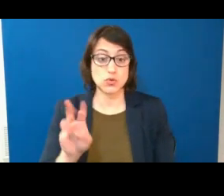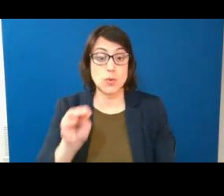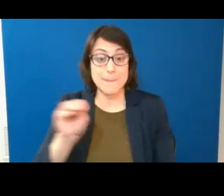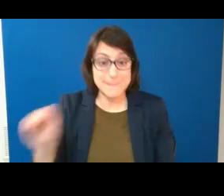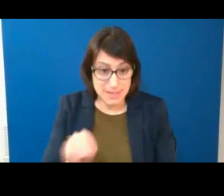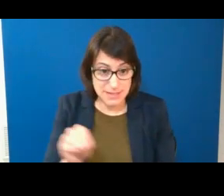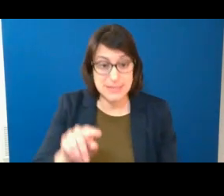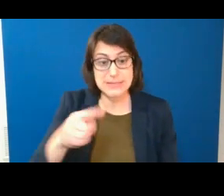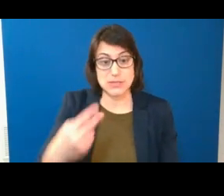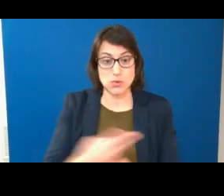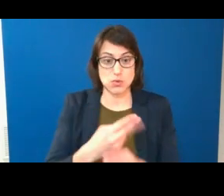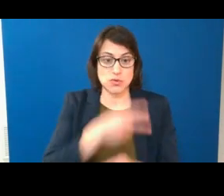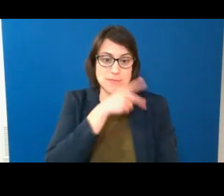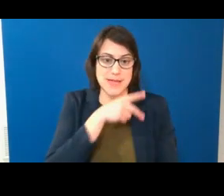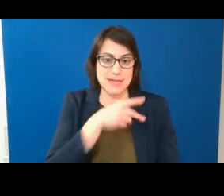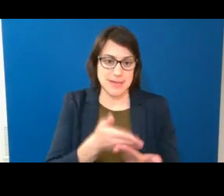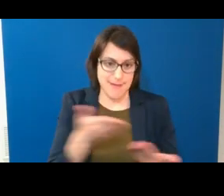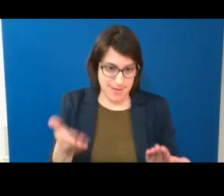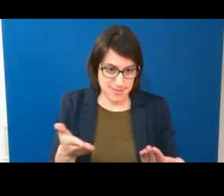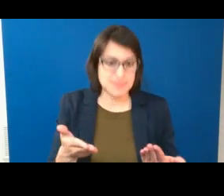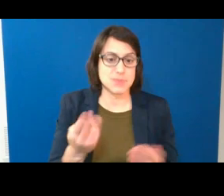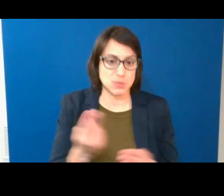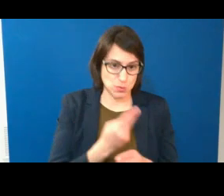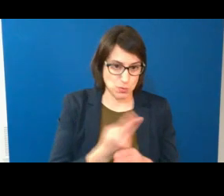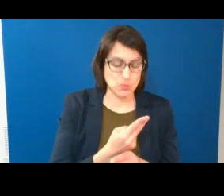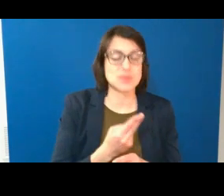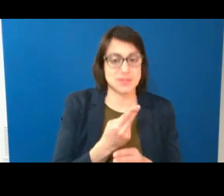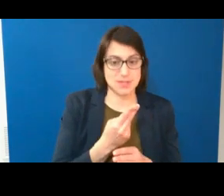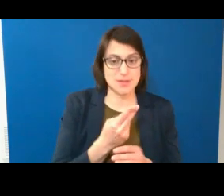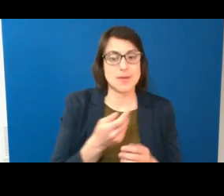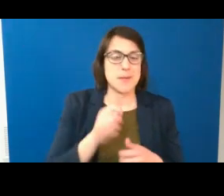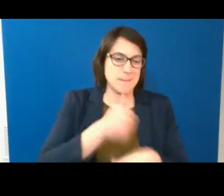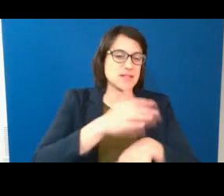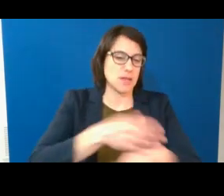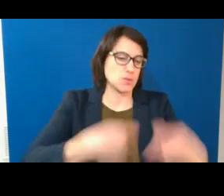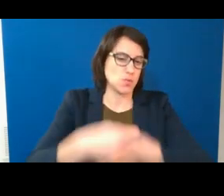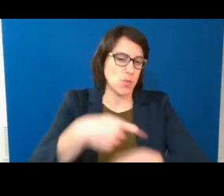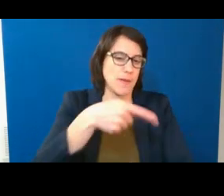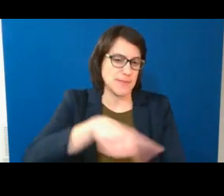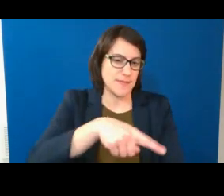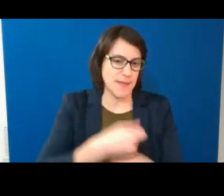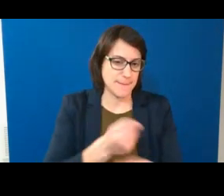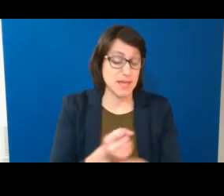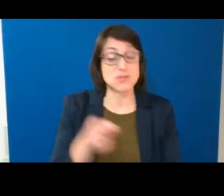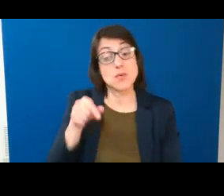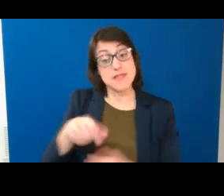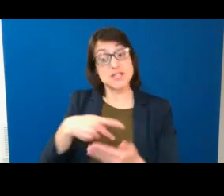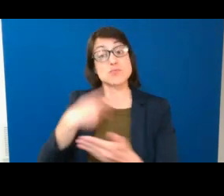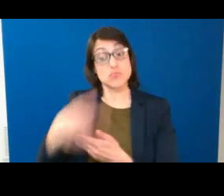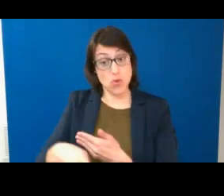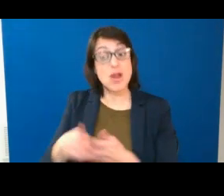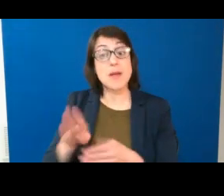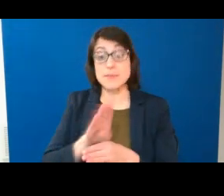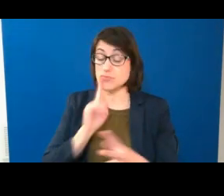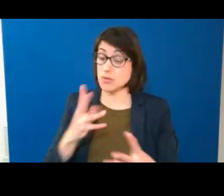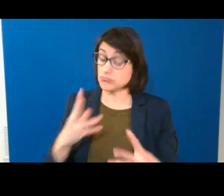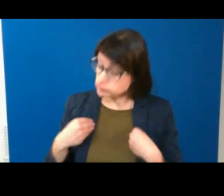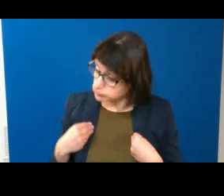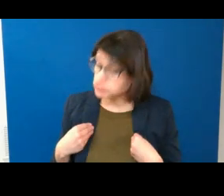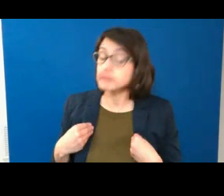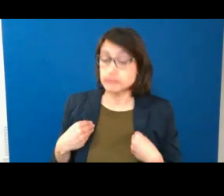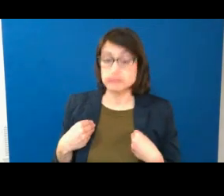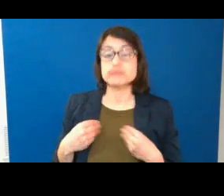used based on the swaps that they made. And this program was really well received. So having the students work with the businesses is